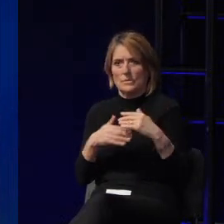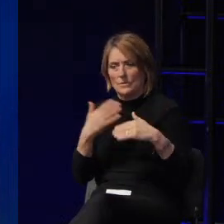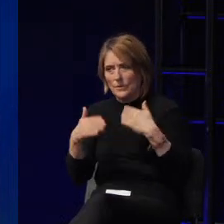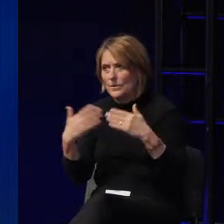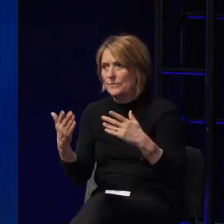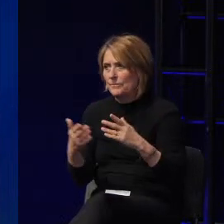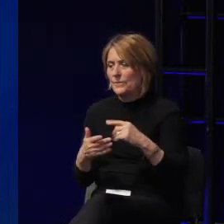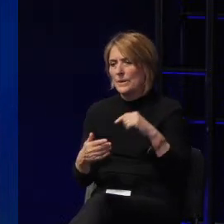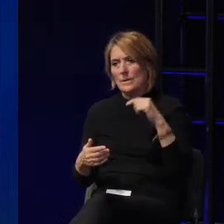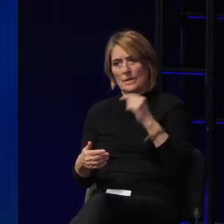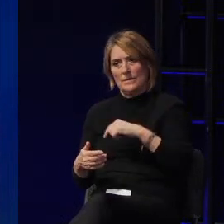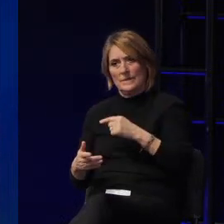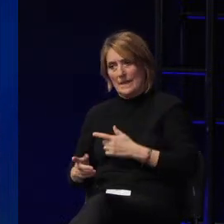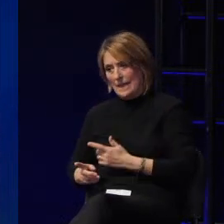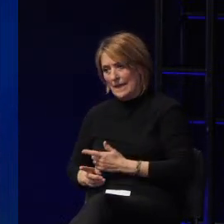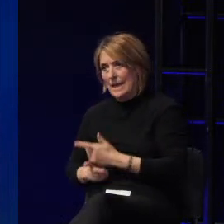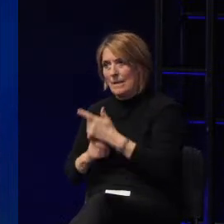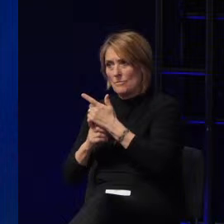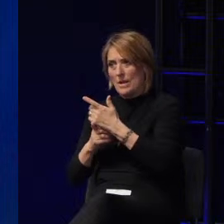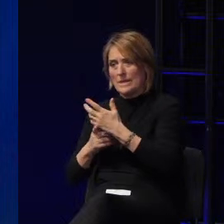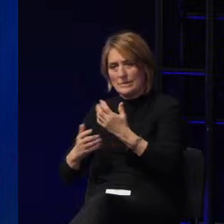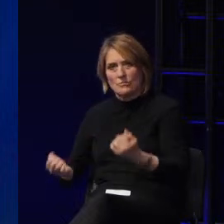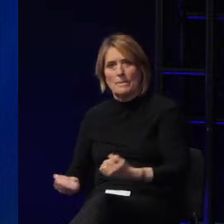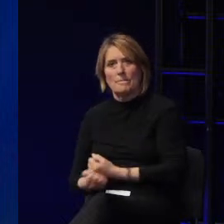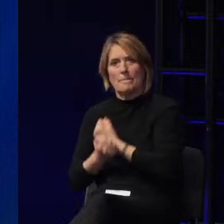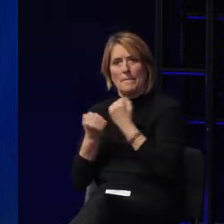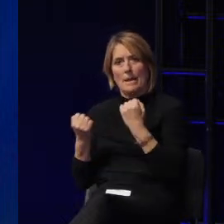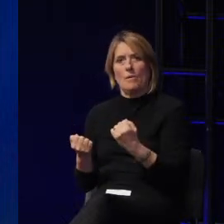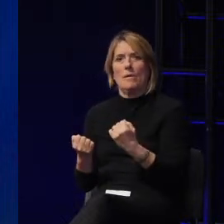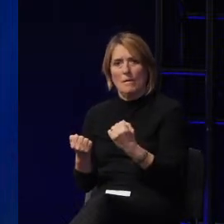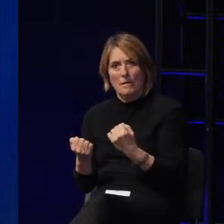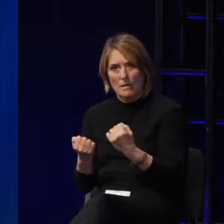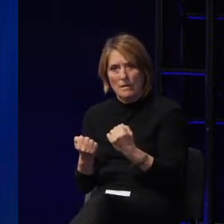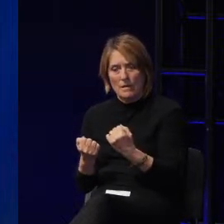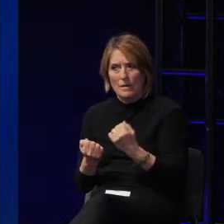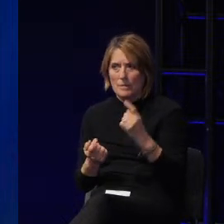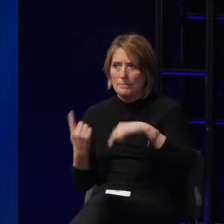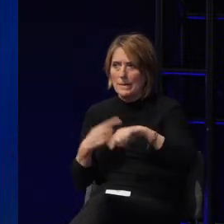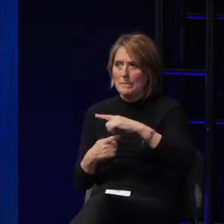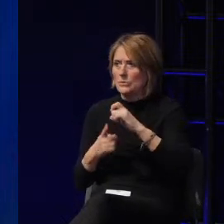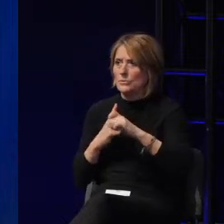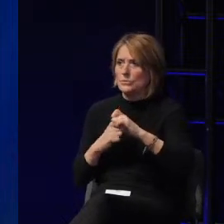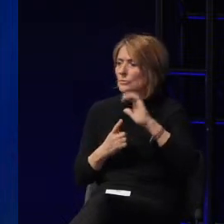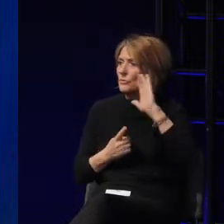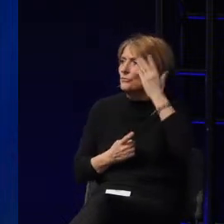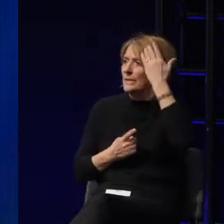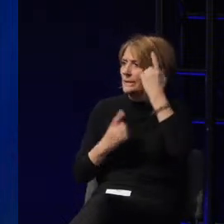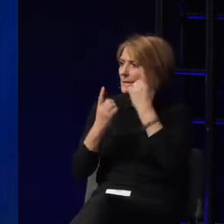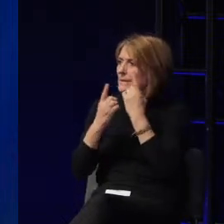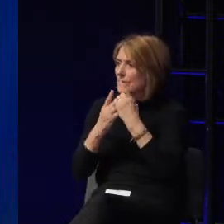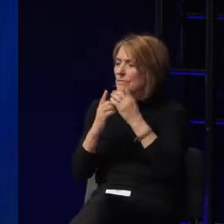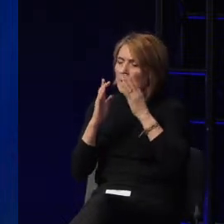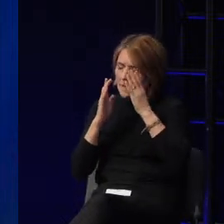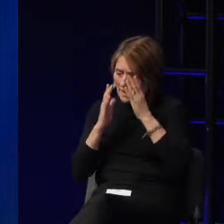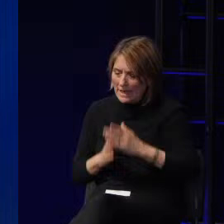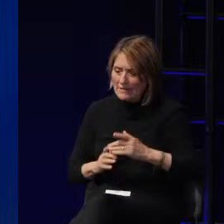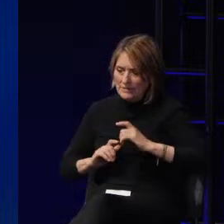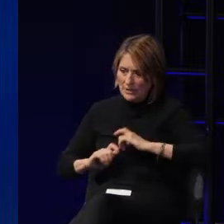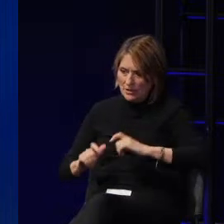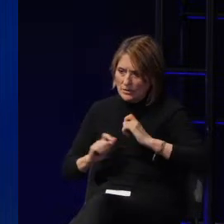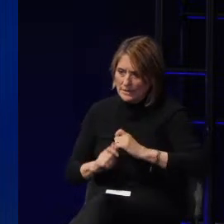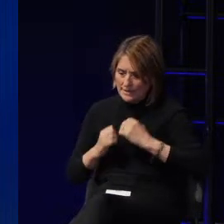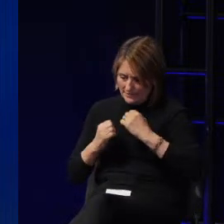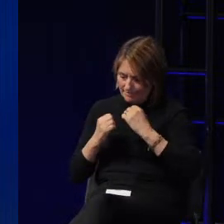doing, the power that camera can give you, and the crazy things that it makes people do. You have to be constantly aware